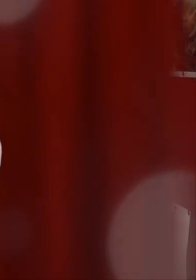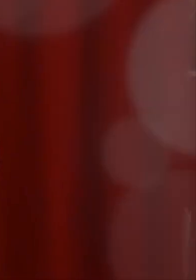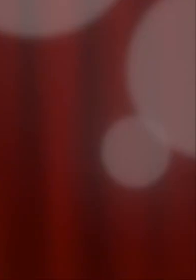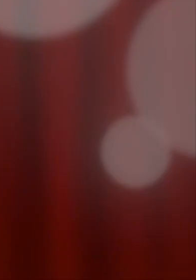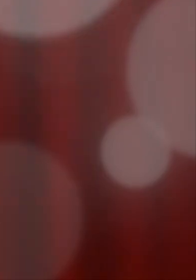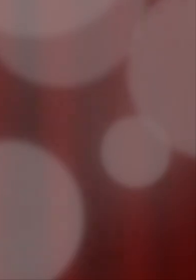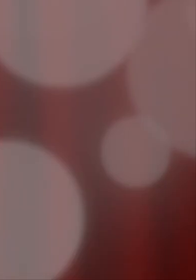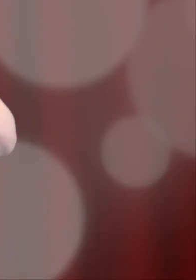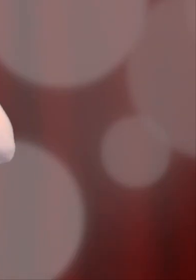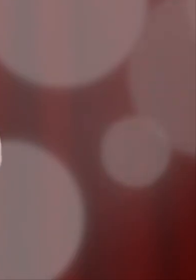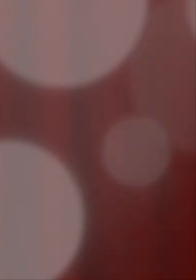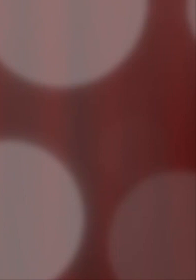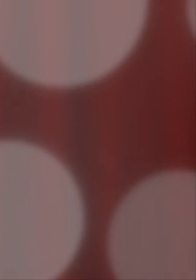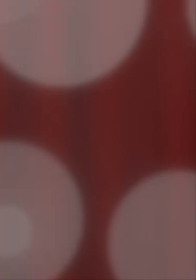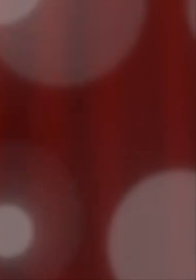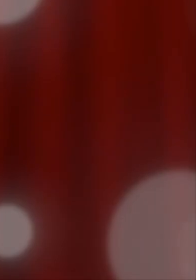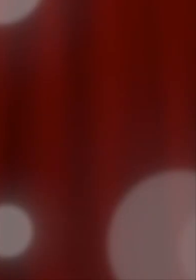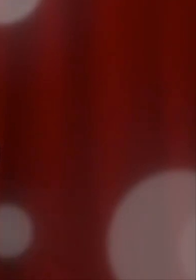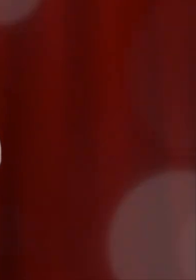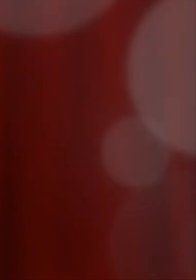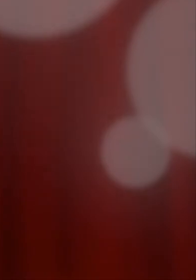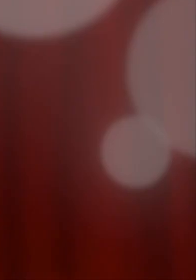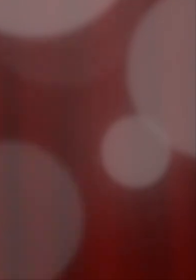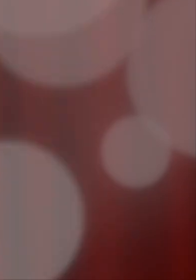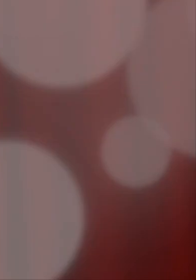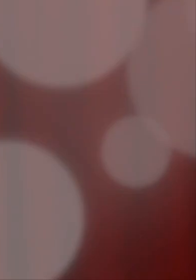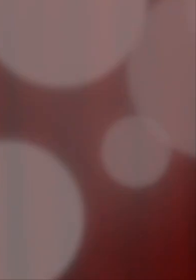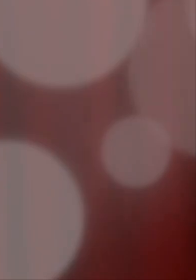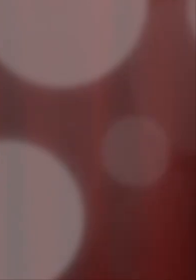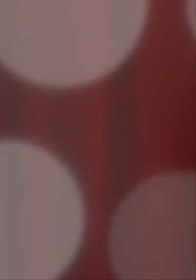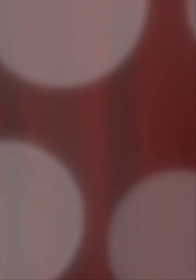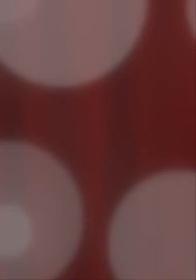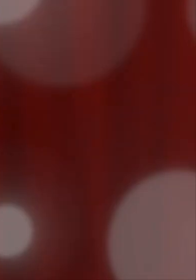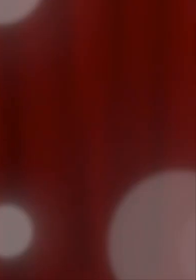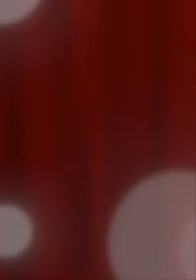If you give me a chance, I can shame you.